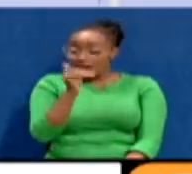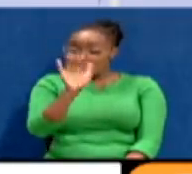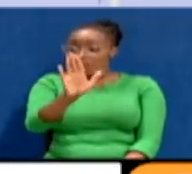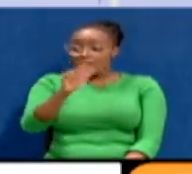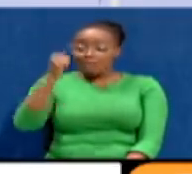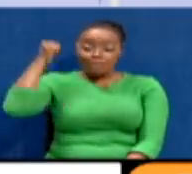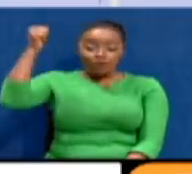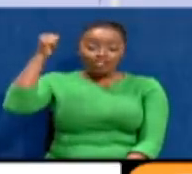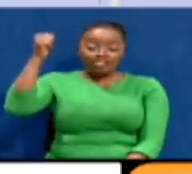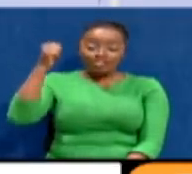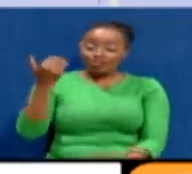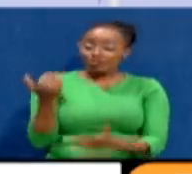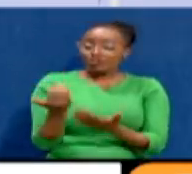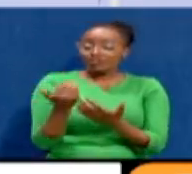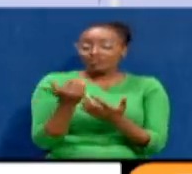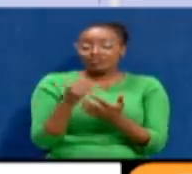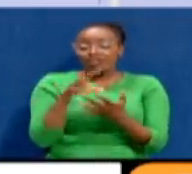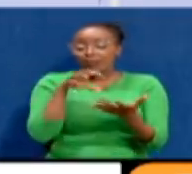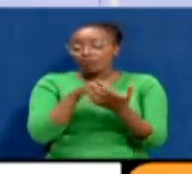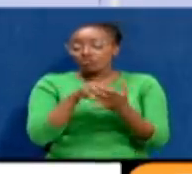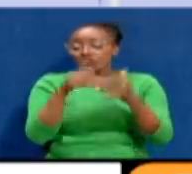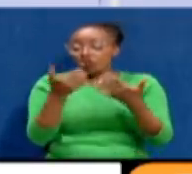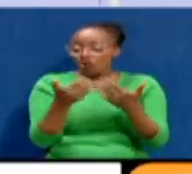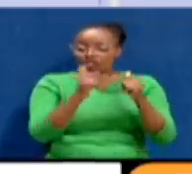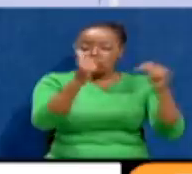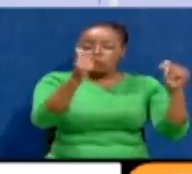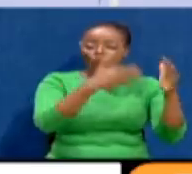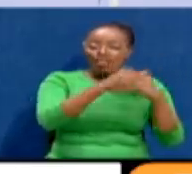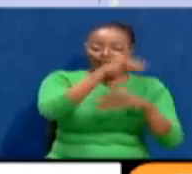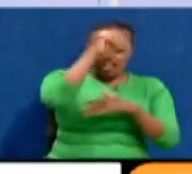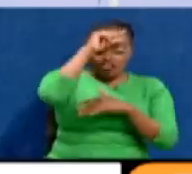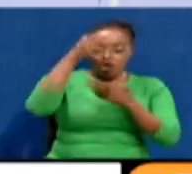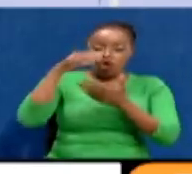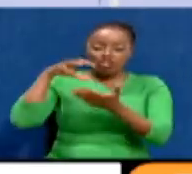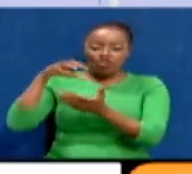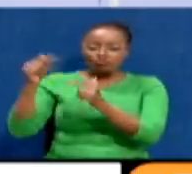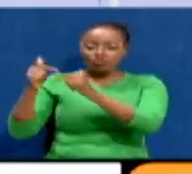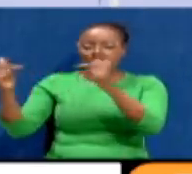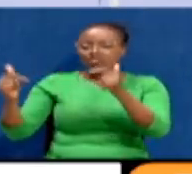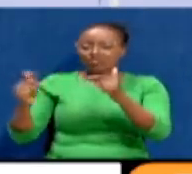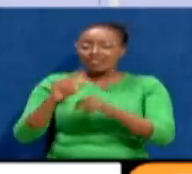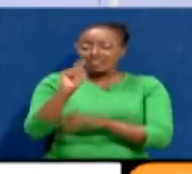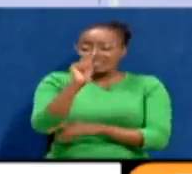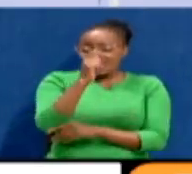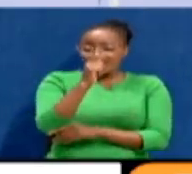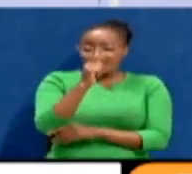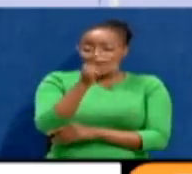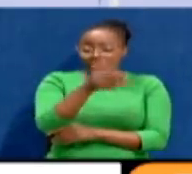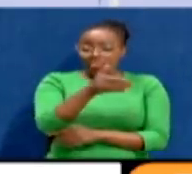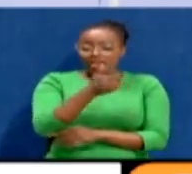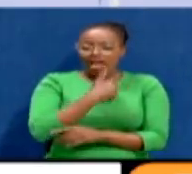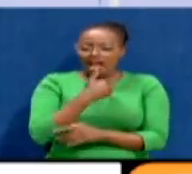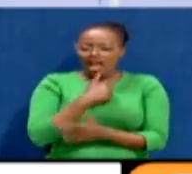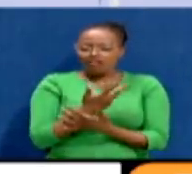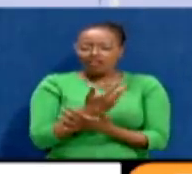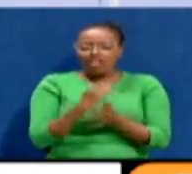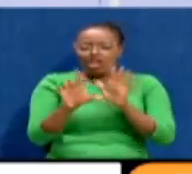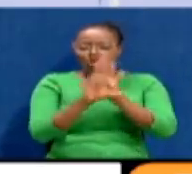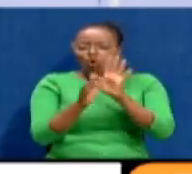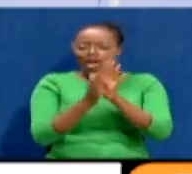their political leanings, whether in government or in opposition. In a country where many are concerned about the state of law and